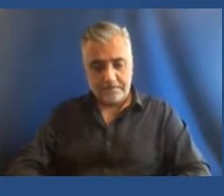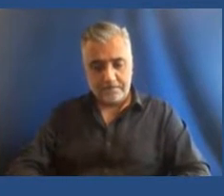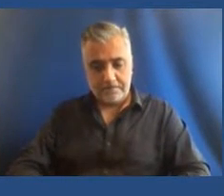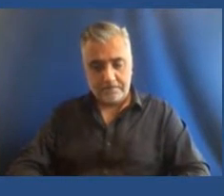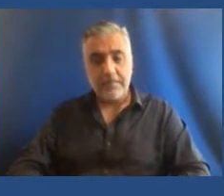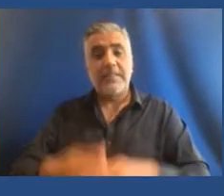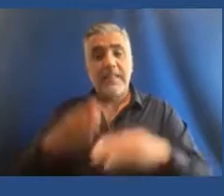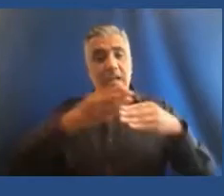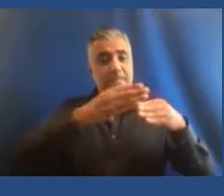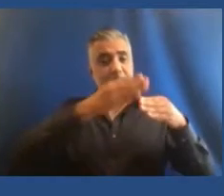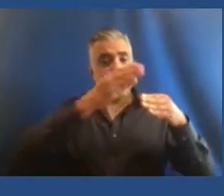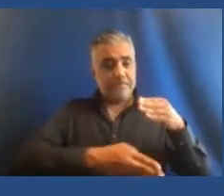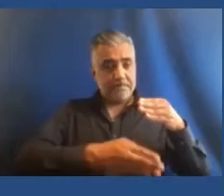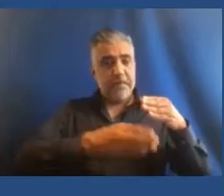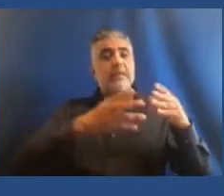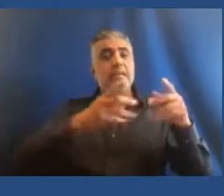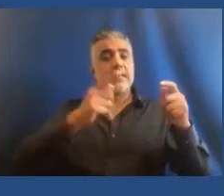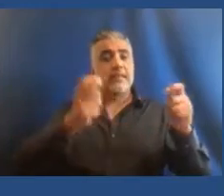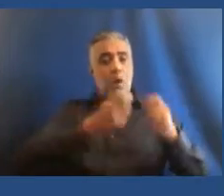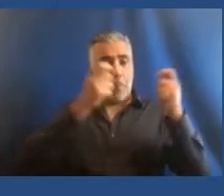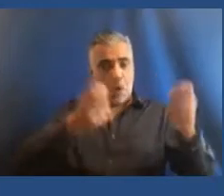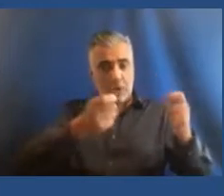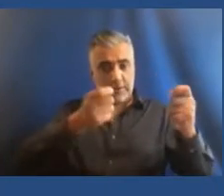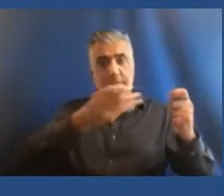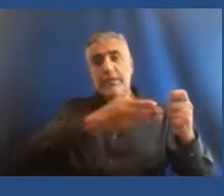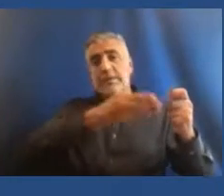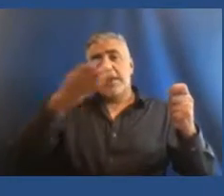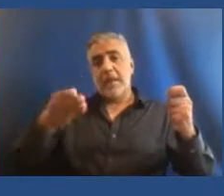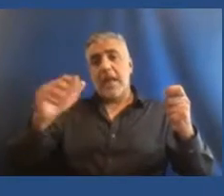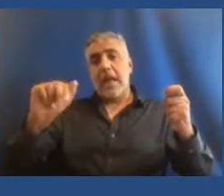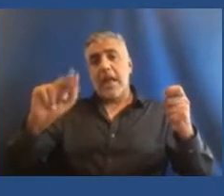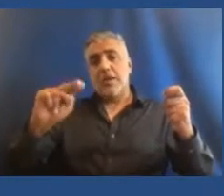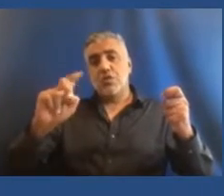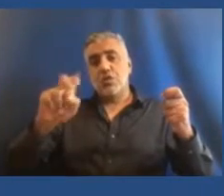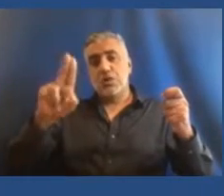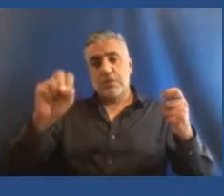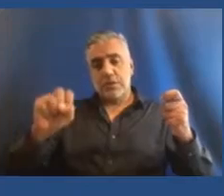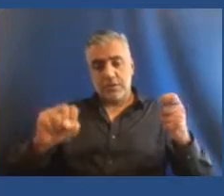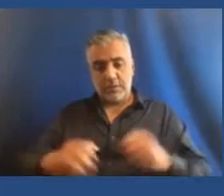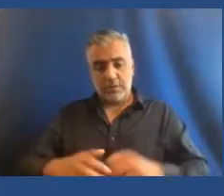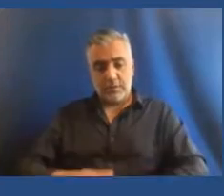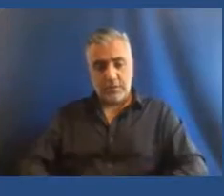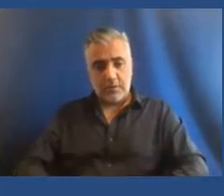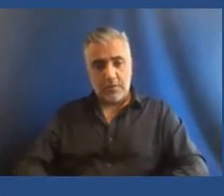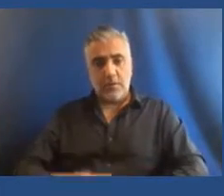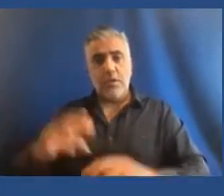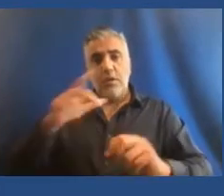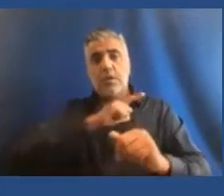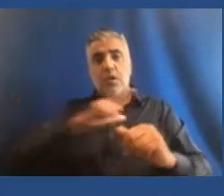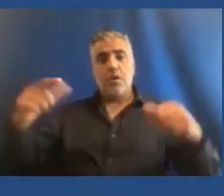Isten ad meg amagert. May God bless the Hungarian people.